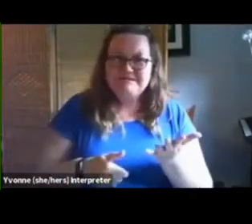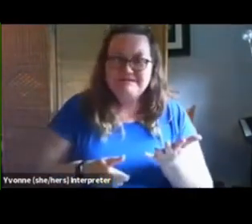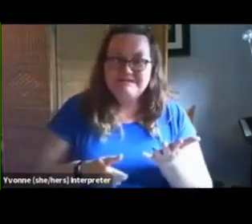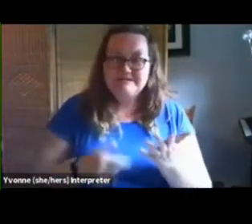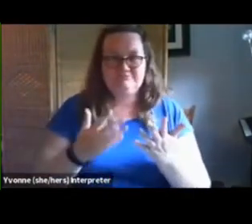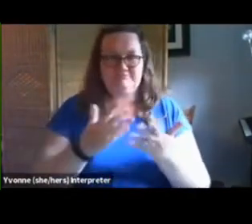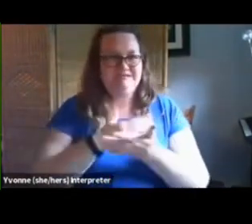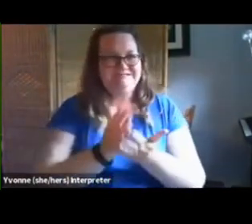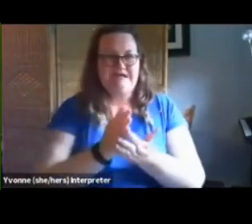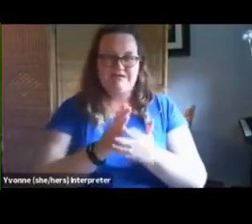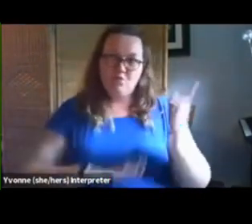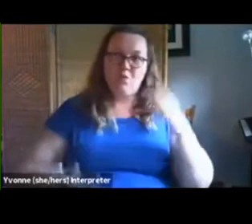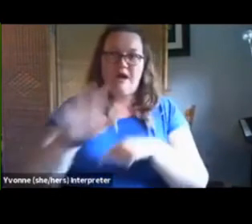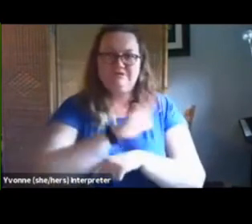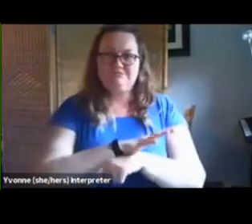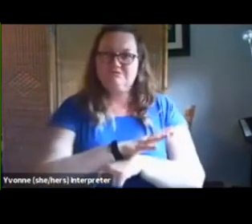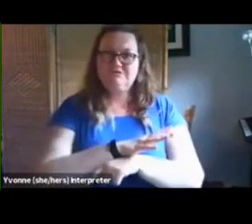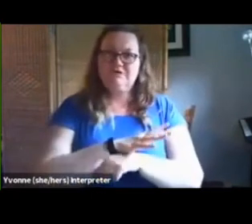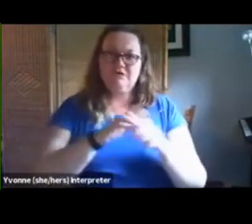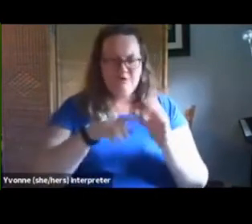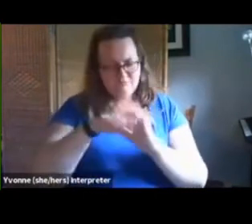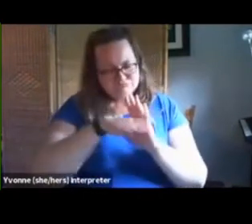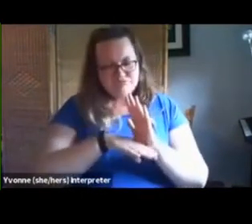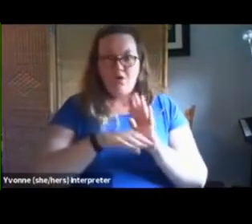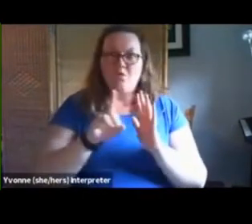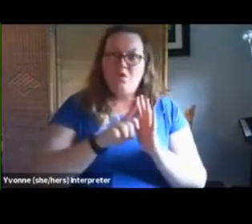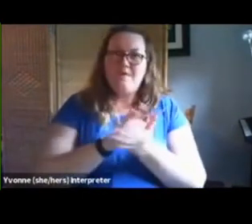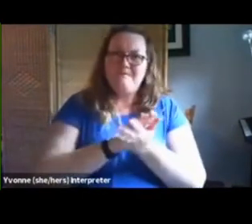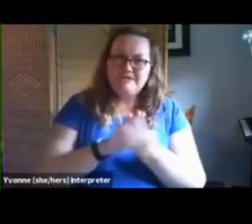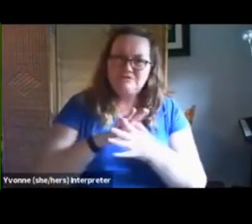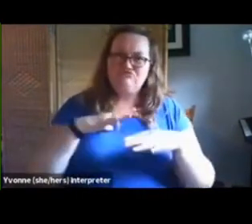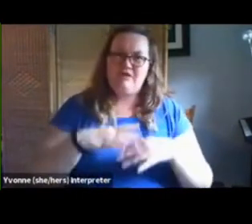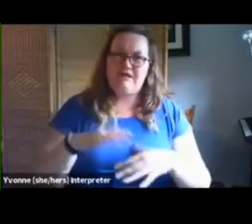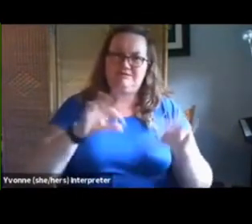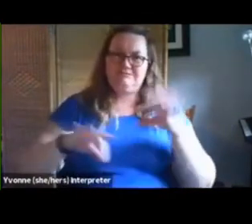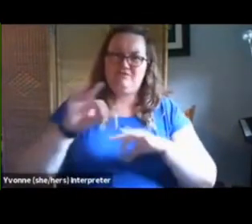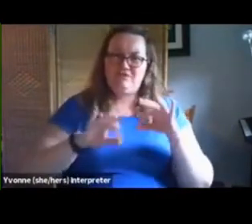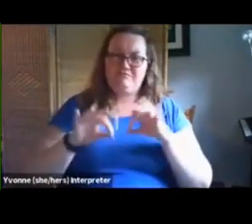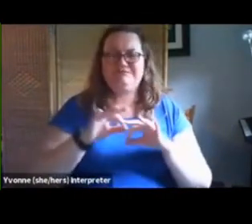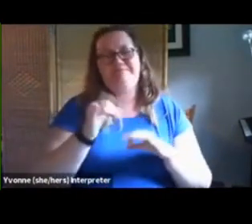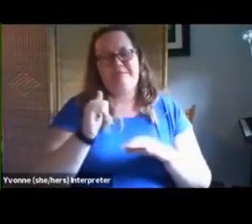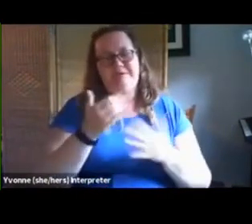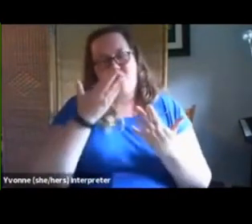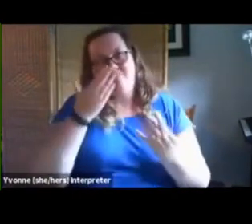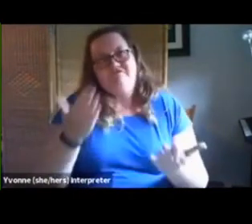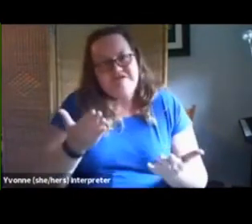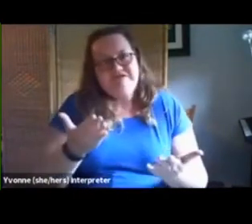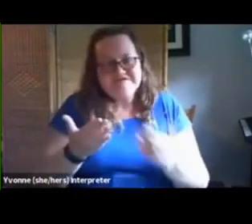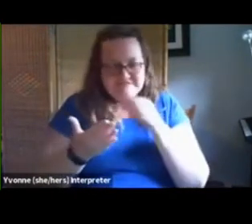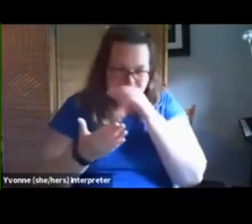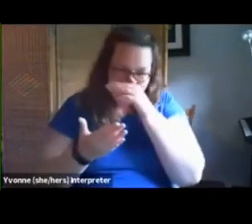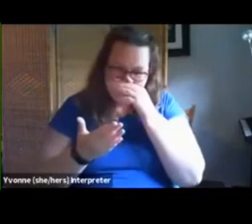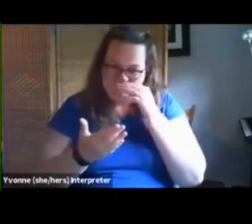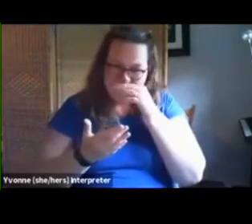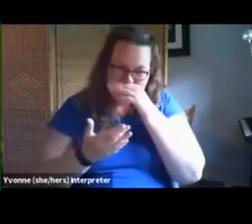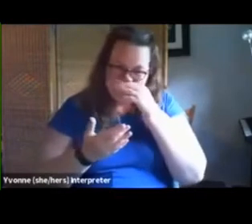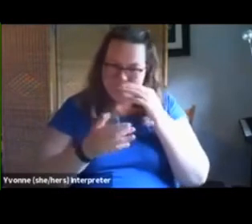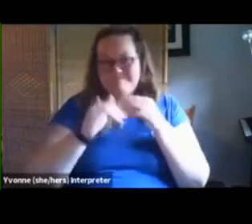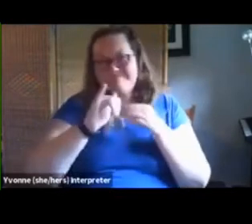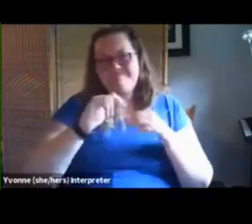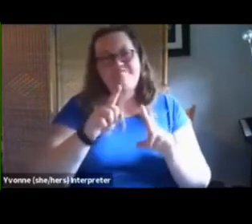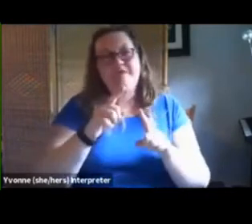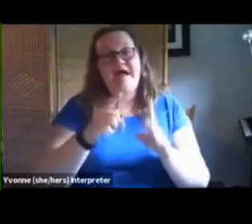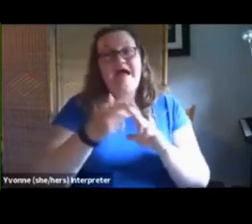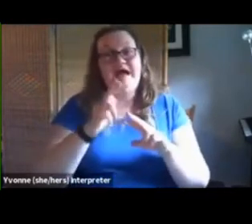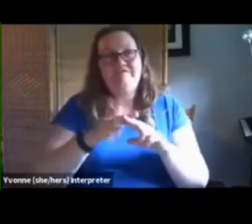sector-wide definition of what a relaxed performance is. And although this might seem like an obvious route, it may somewhat simplify the